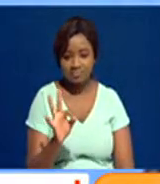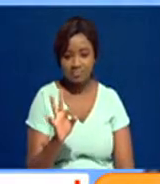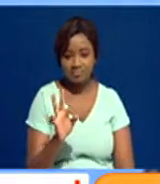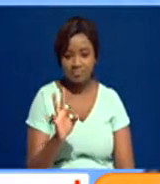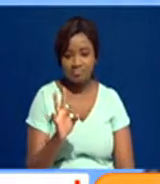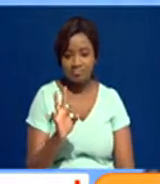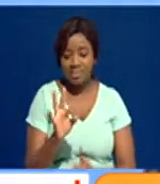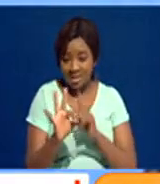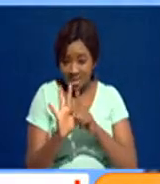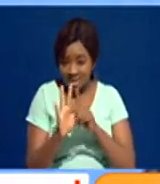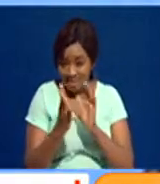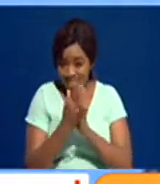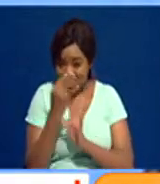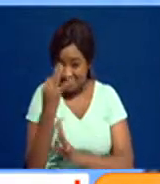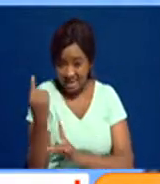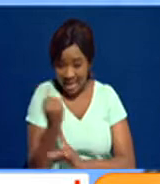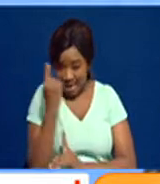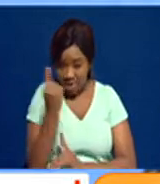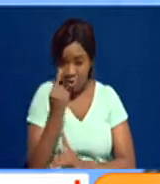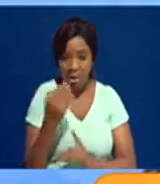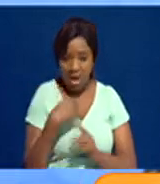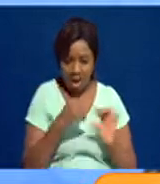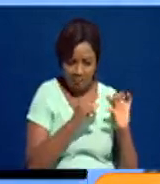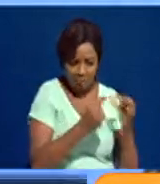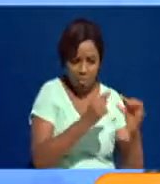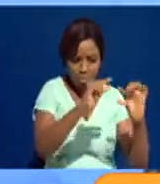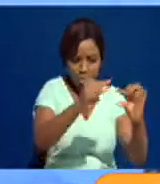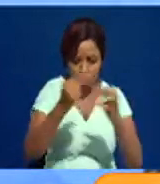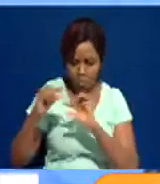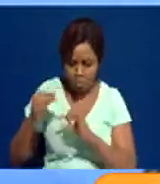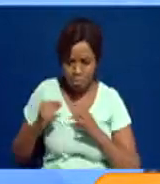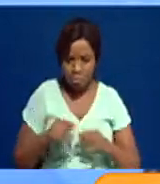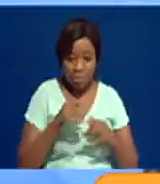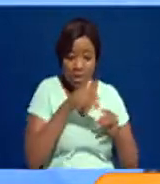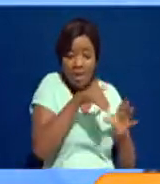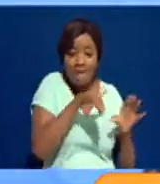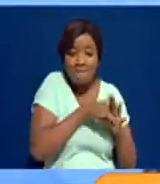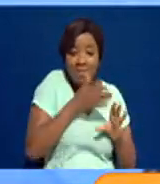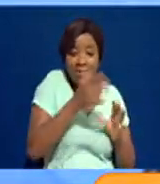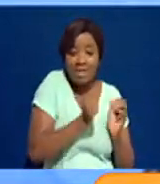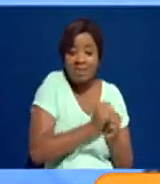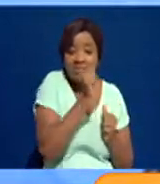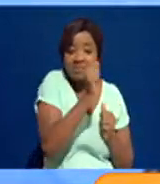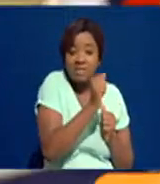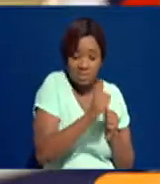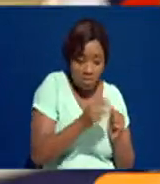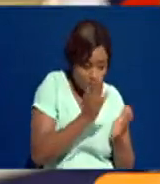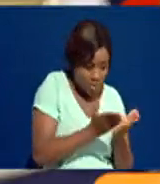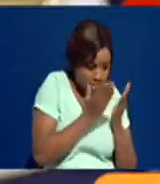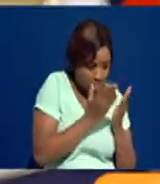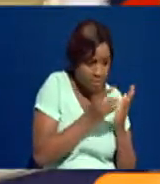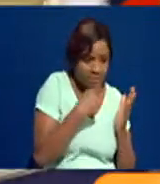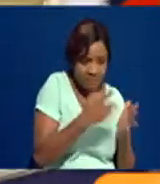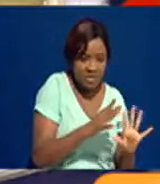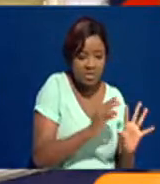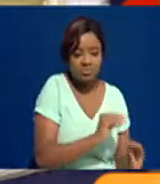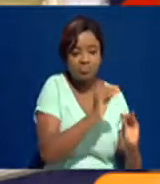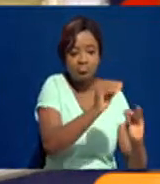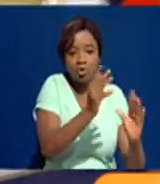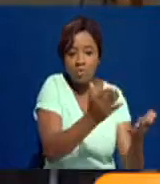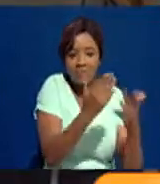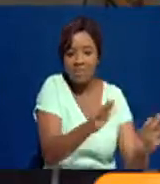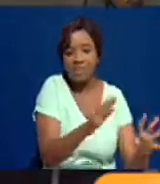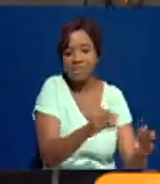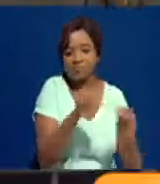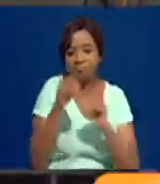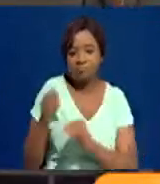pa group of maybe 15, tunapeleka kwa group ingine, wanatumia. Omondi's father, who works as a